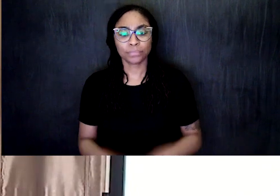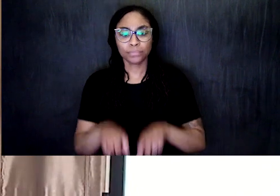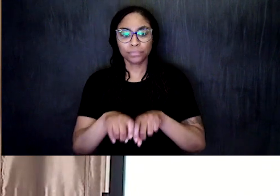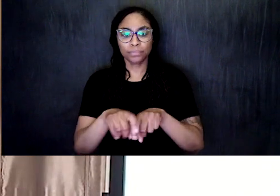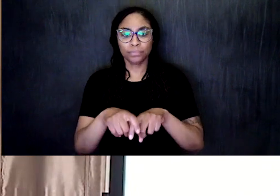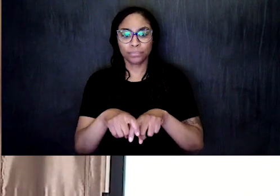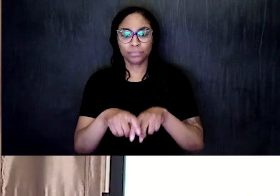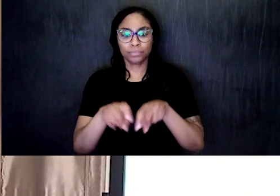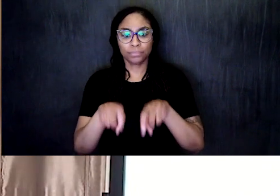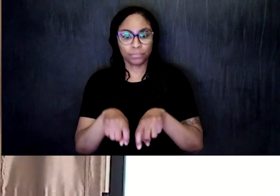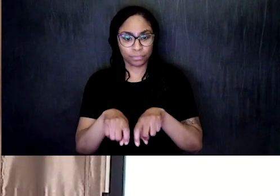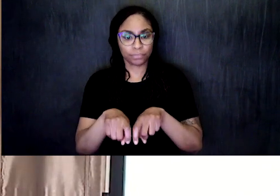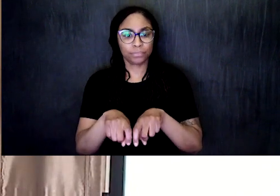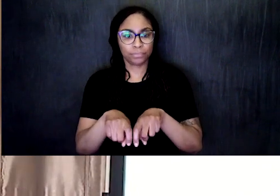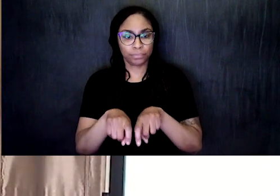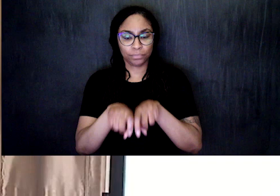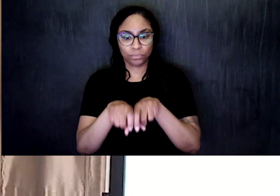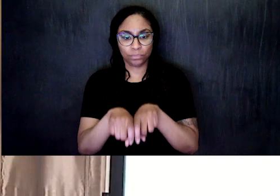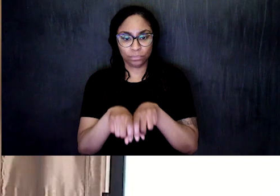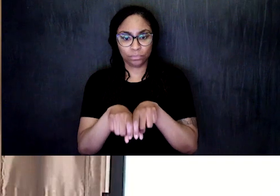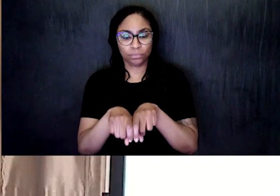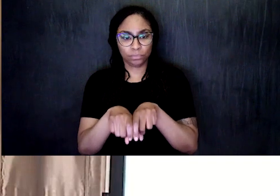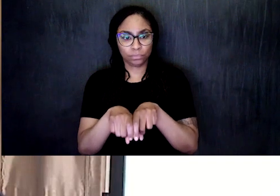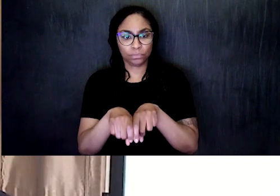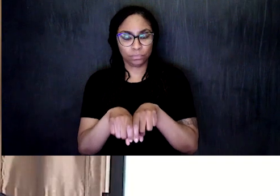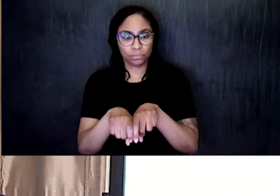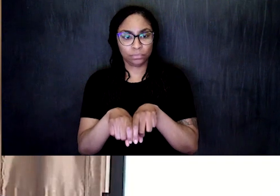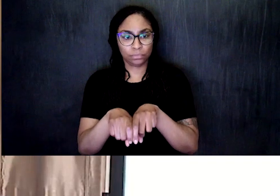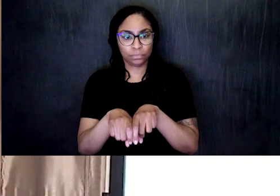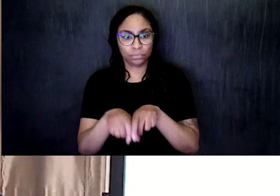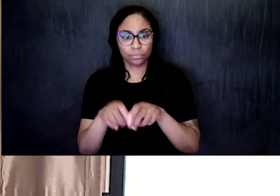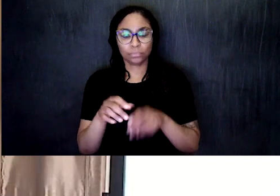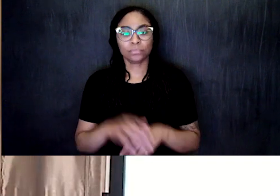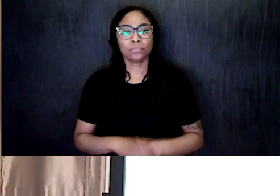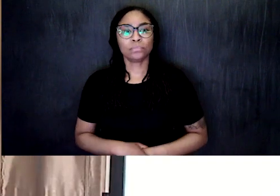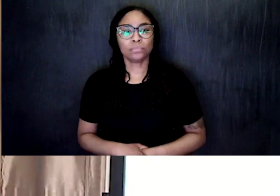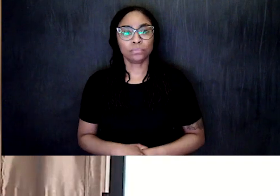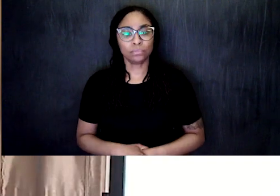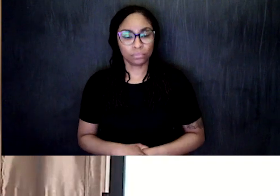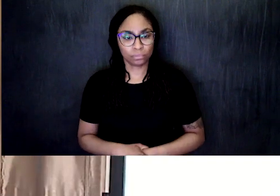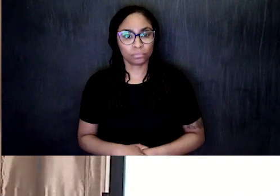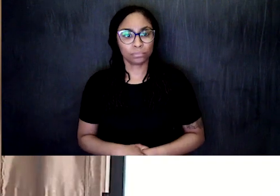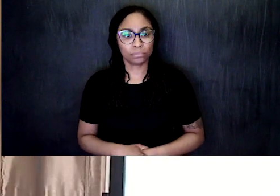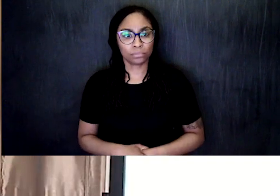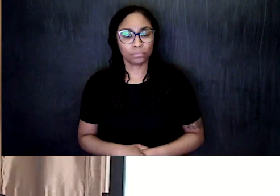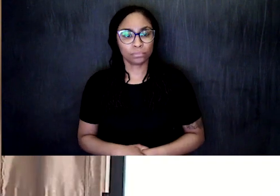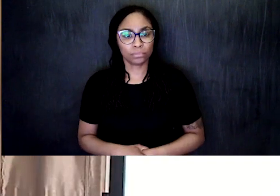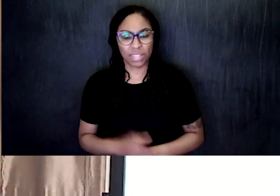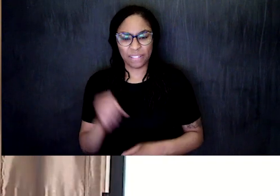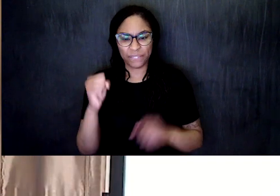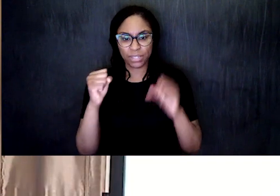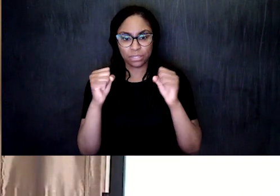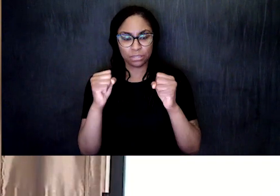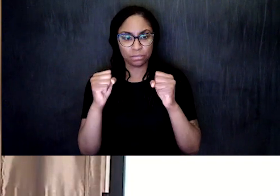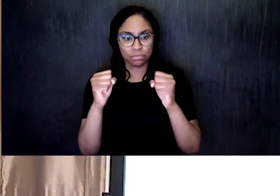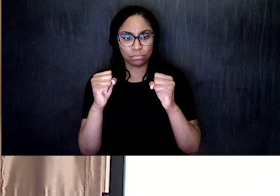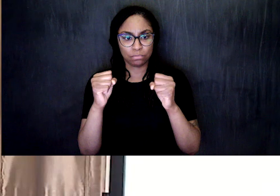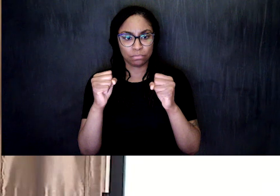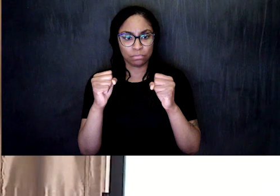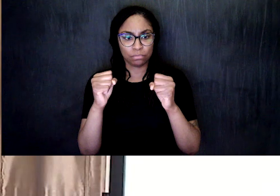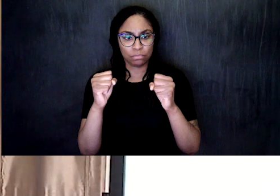And then uncross the legs, bring the feet parallel. And we're just going to take our hands, little fists, behind our lower back